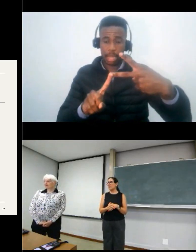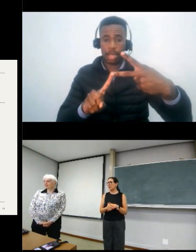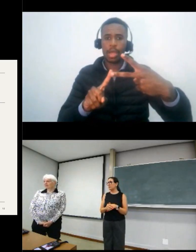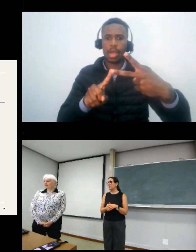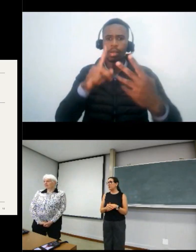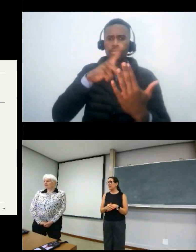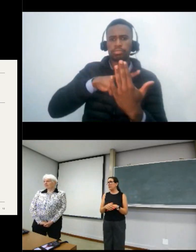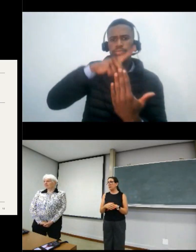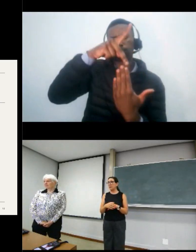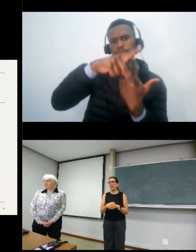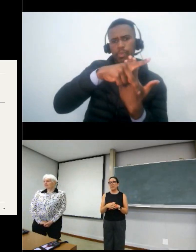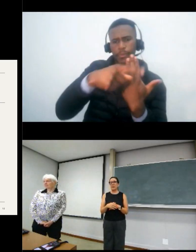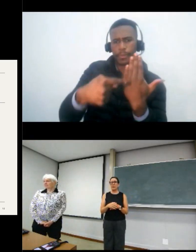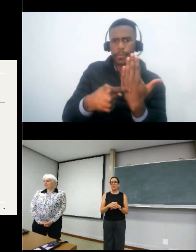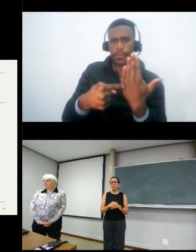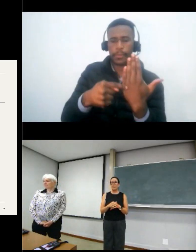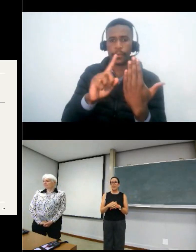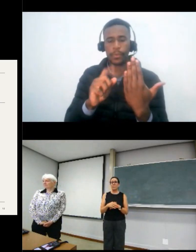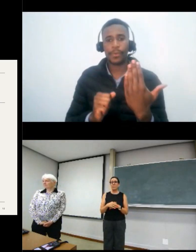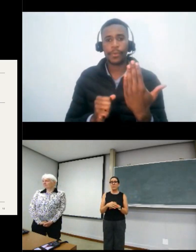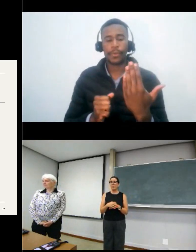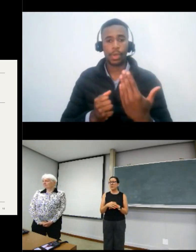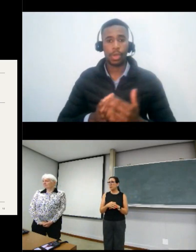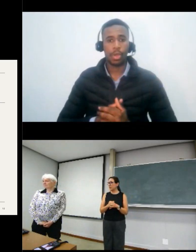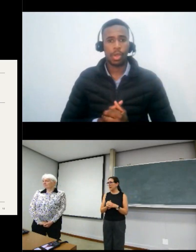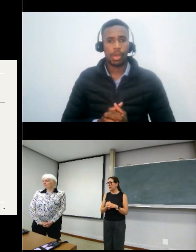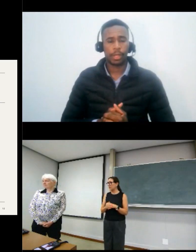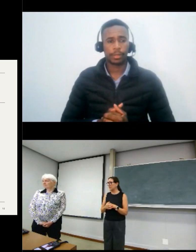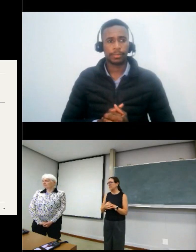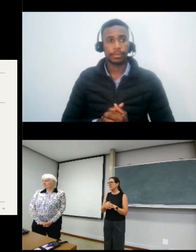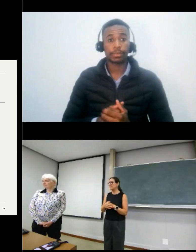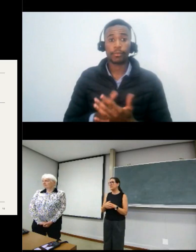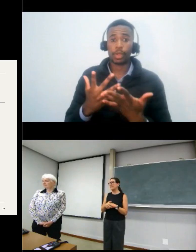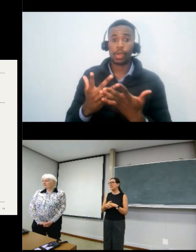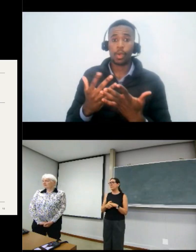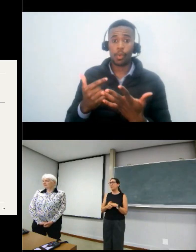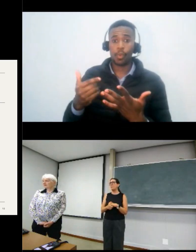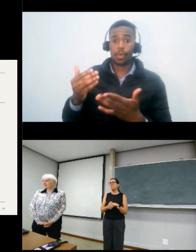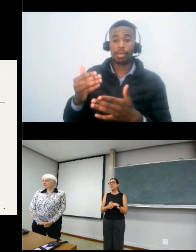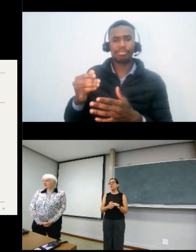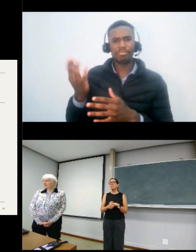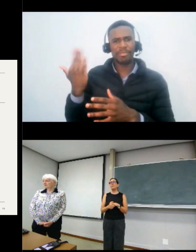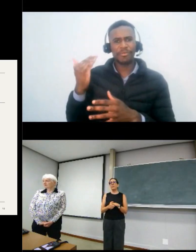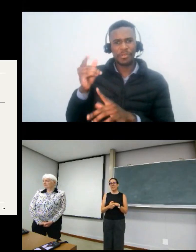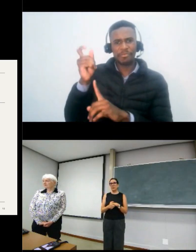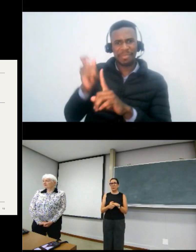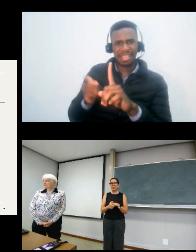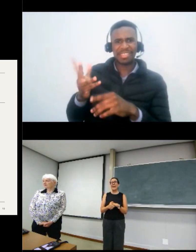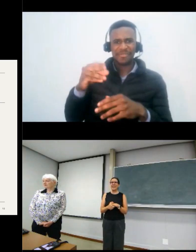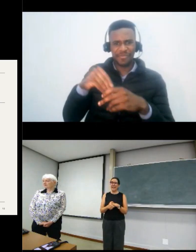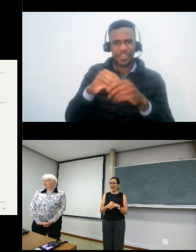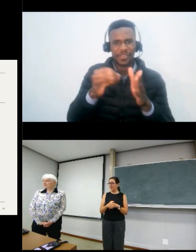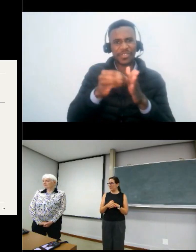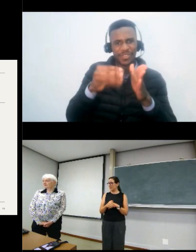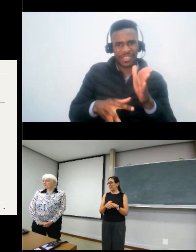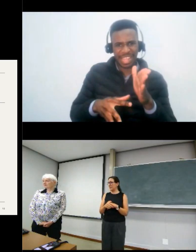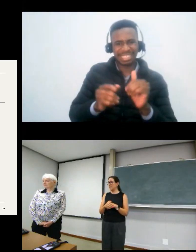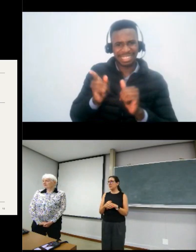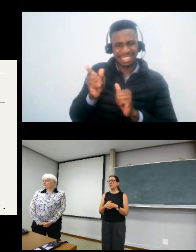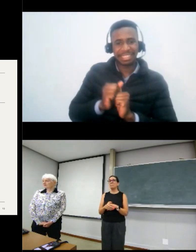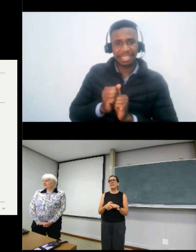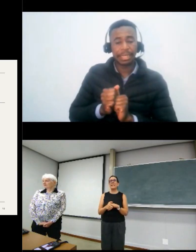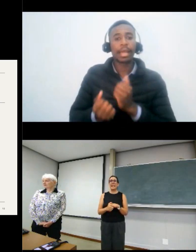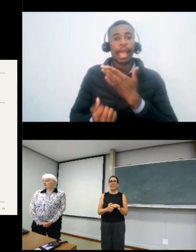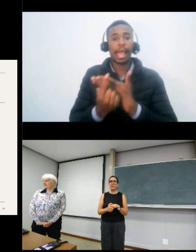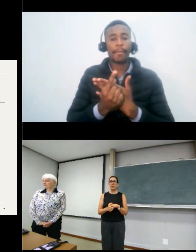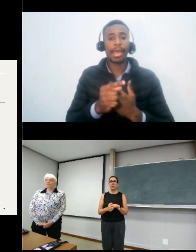which was together with a former student of ours, elicited data from 52 young adult